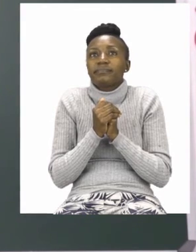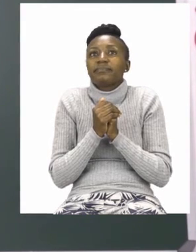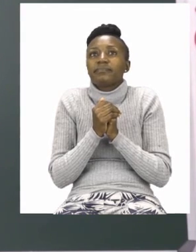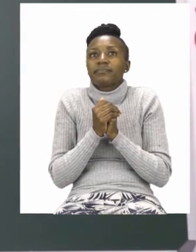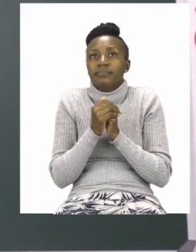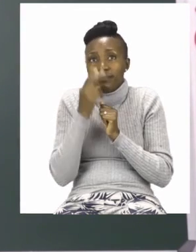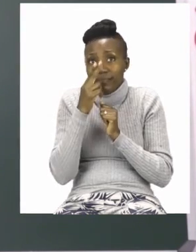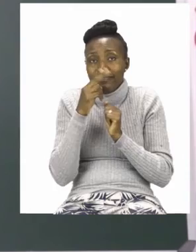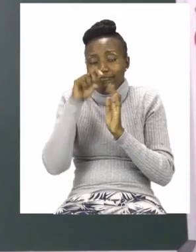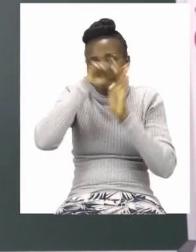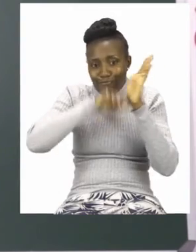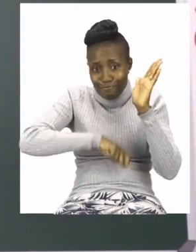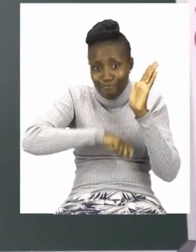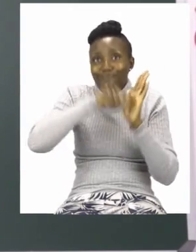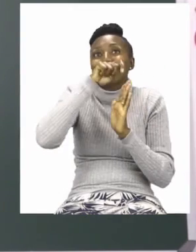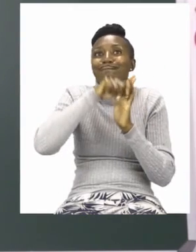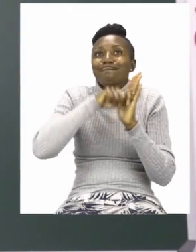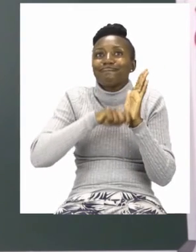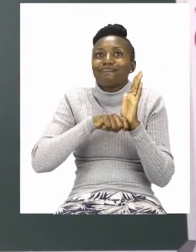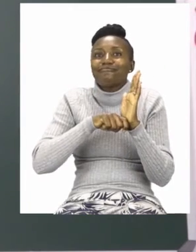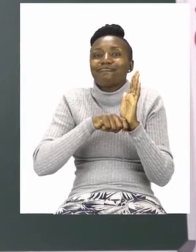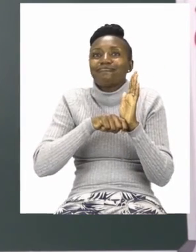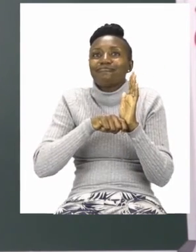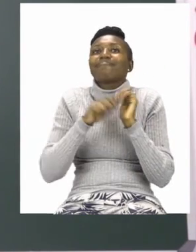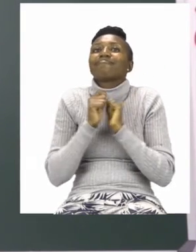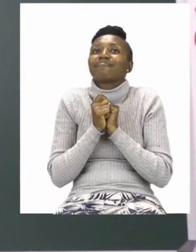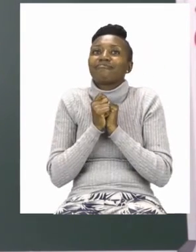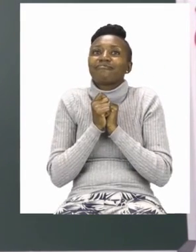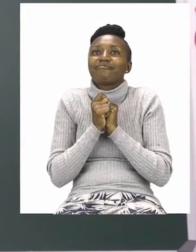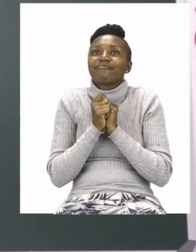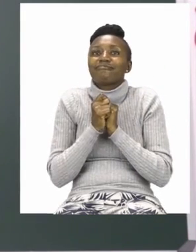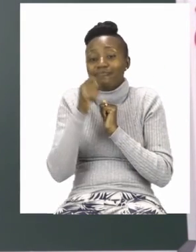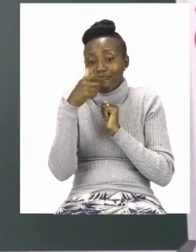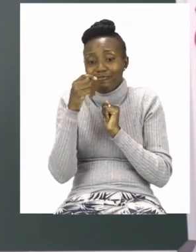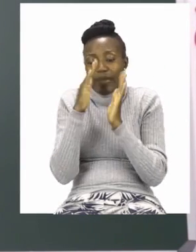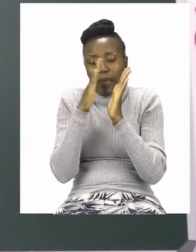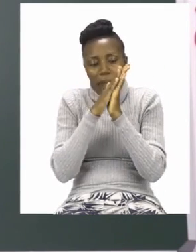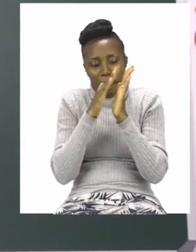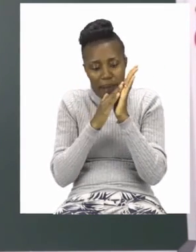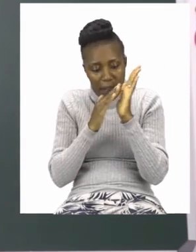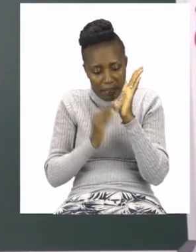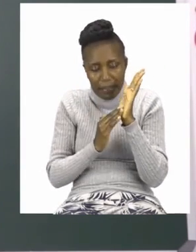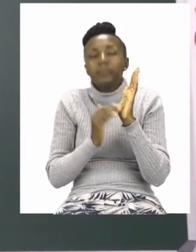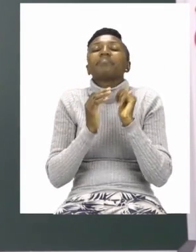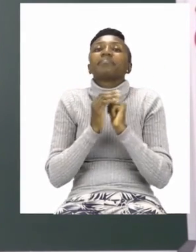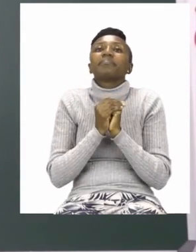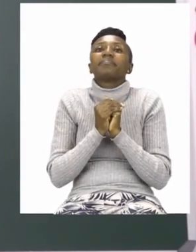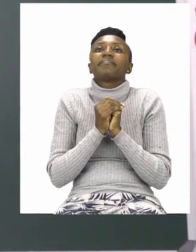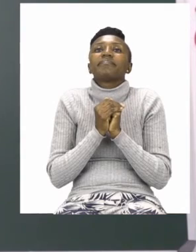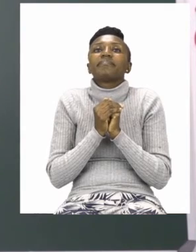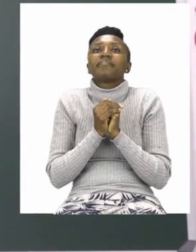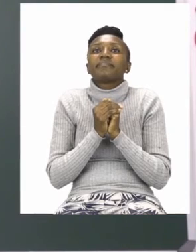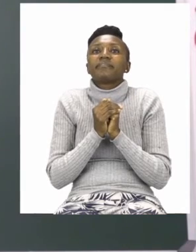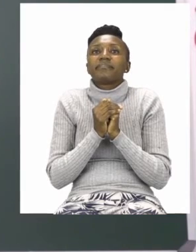my paper. So I'm going to try and paste the rice on the door frame. So